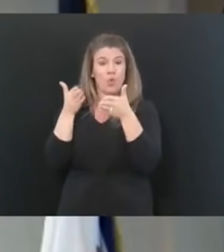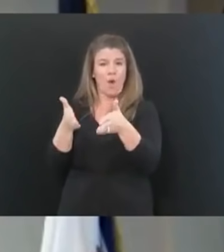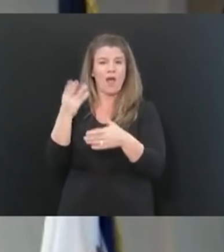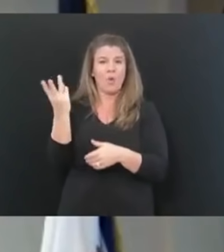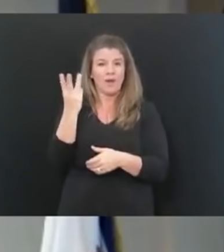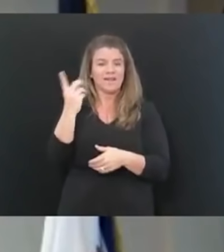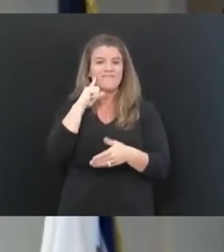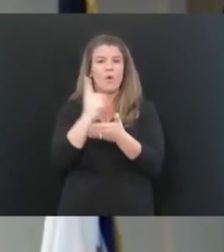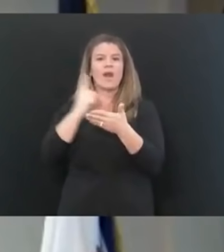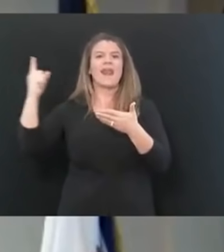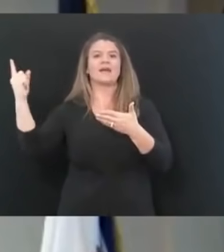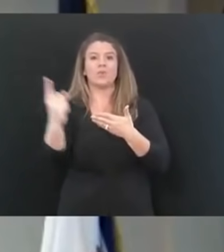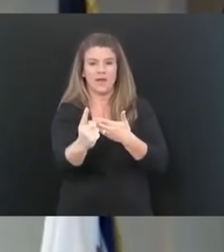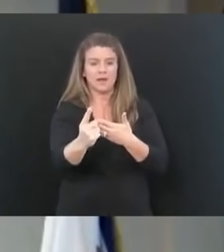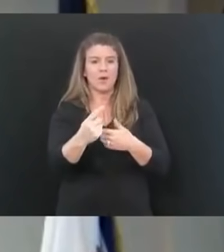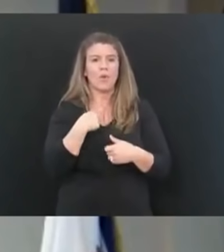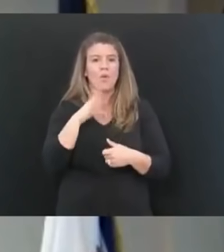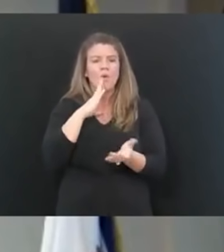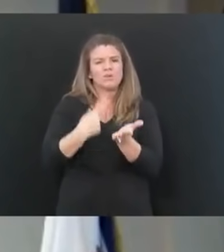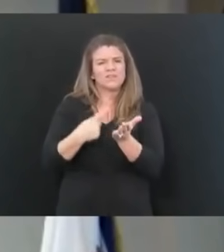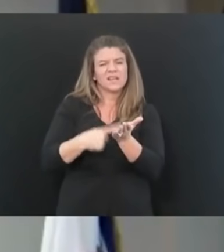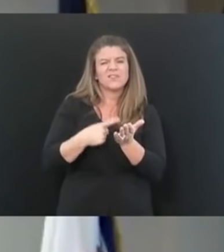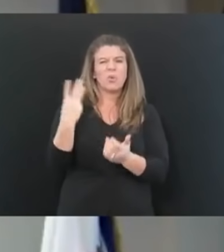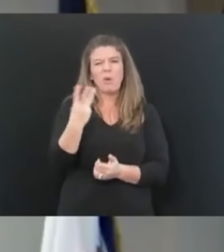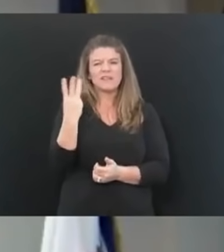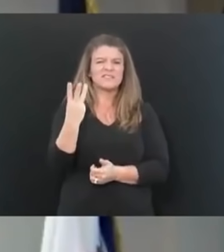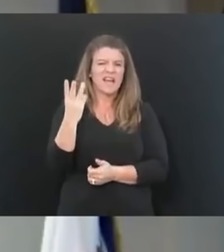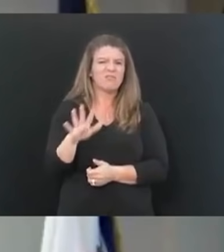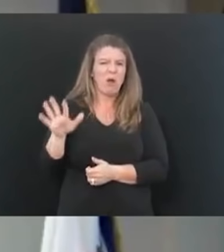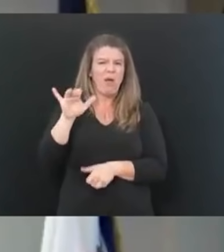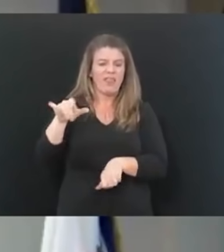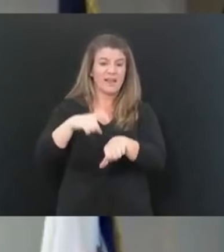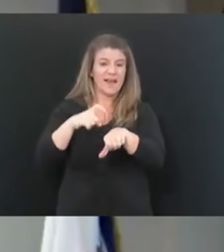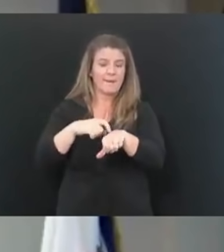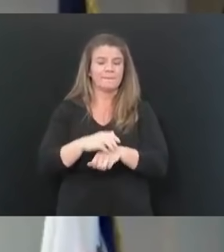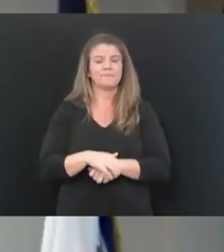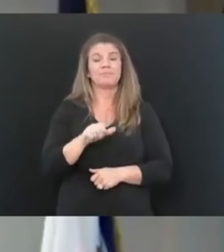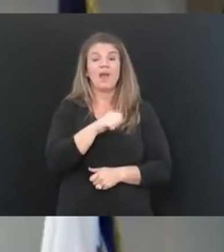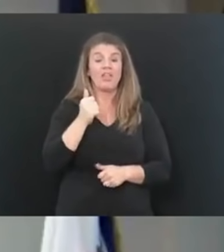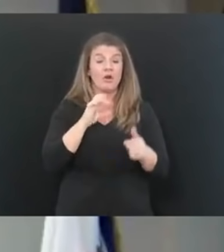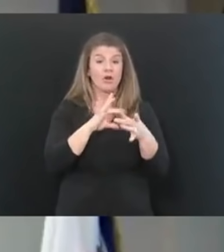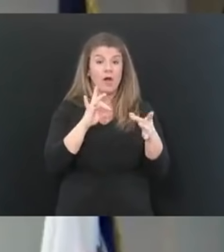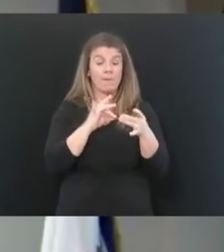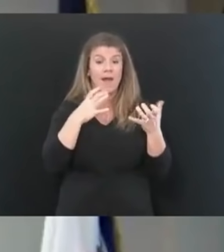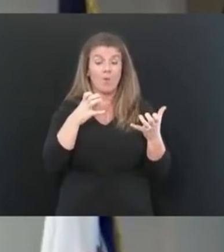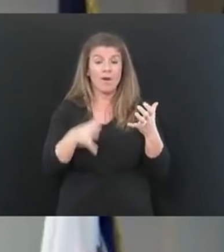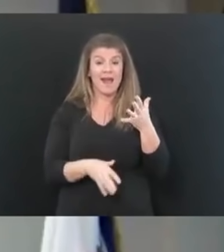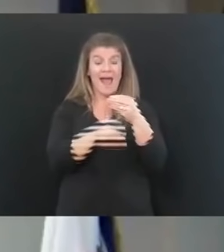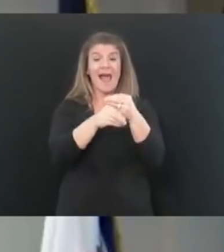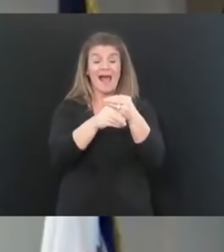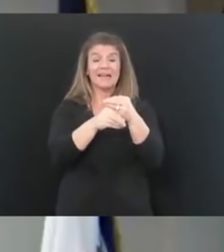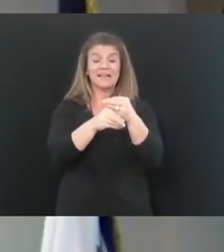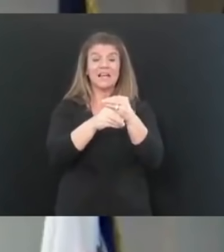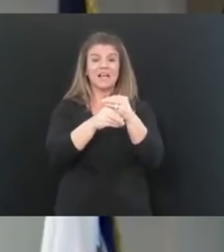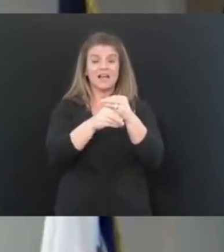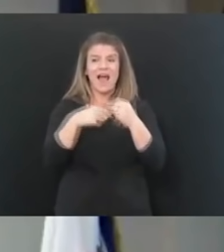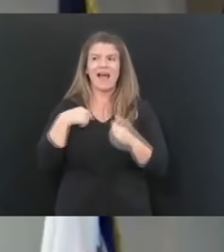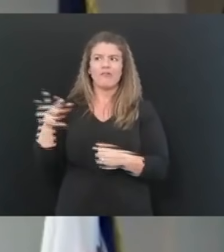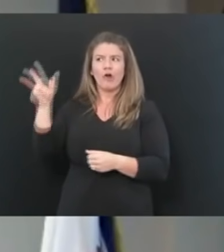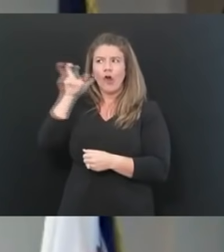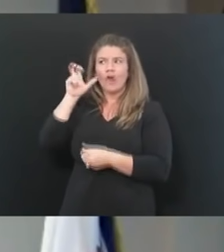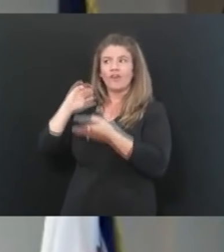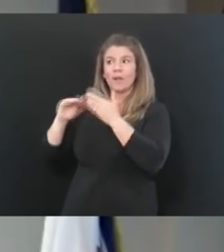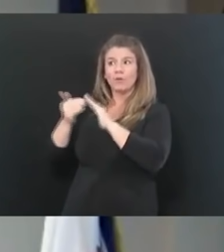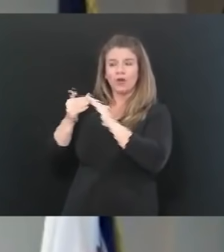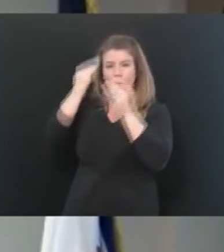we'll discuss it in the middle of the week, Wednesday or so. The other thing I wanted to touch base on today, and we continue to hear from communities, is just the importance